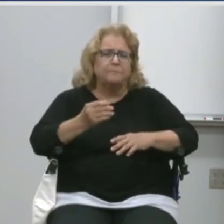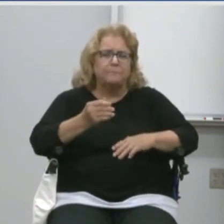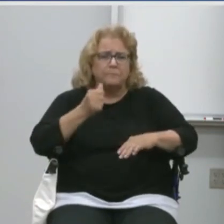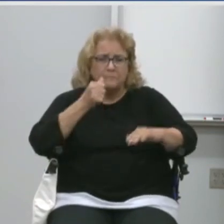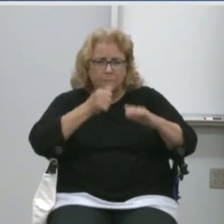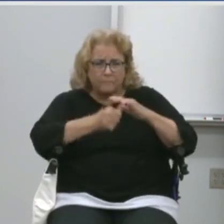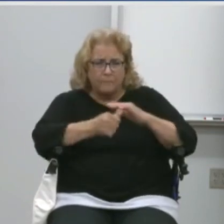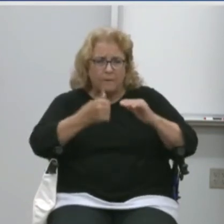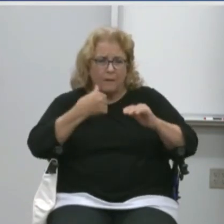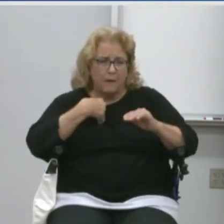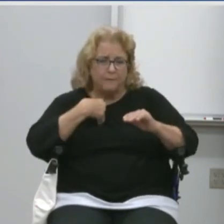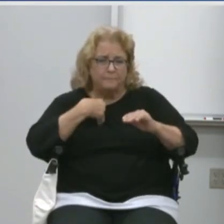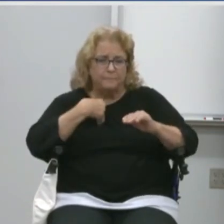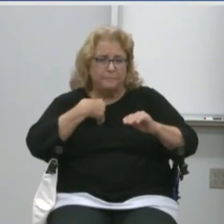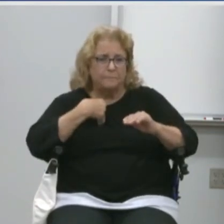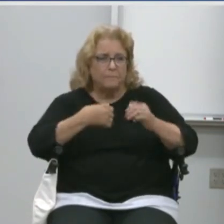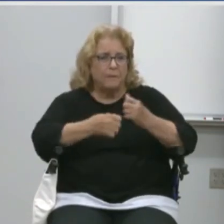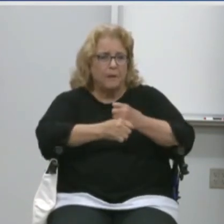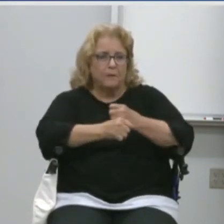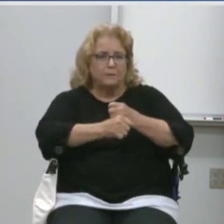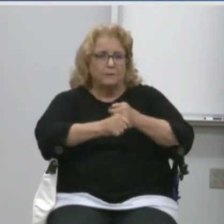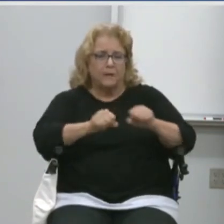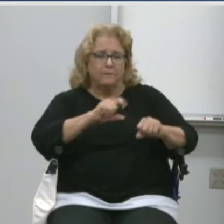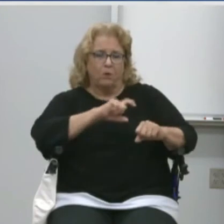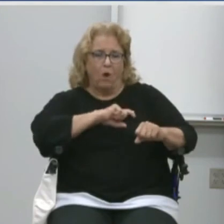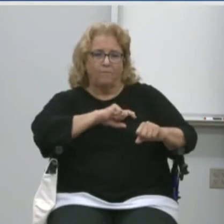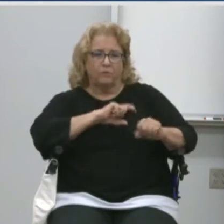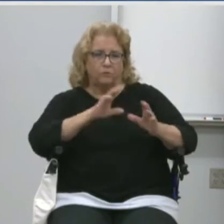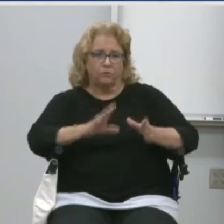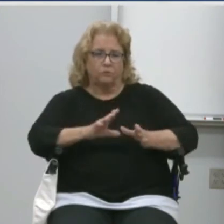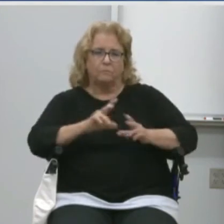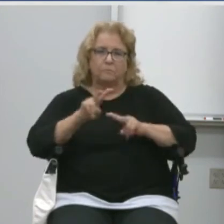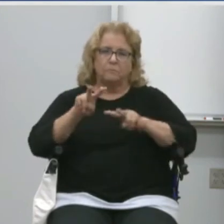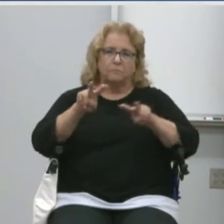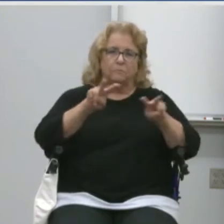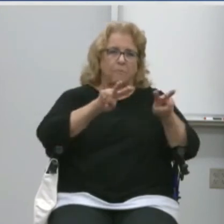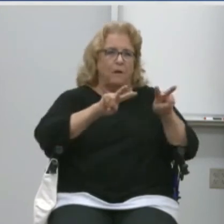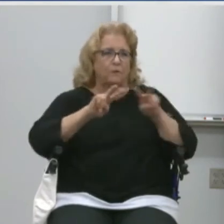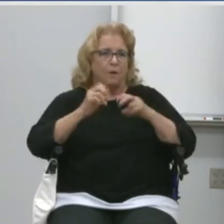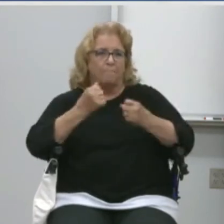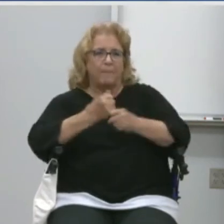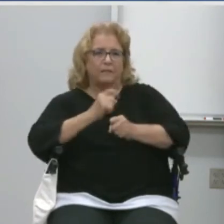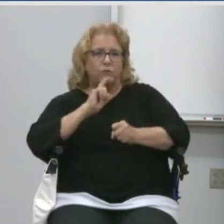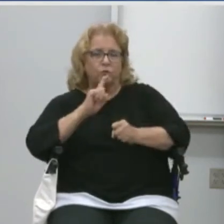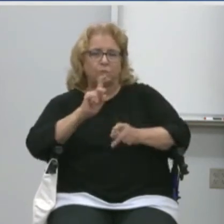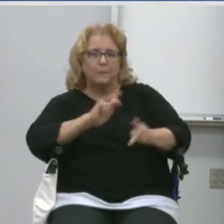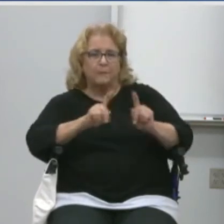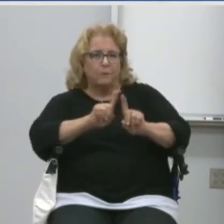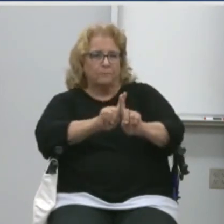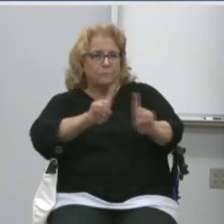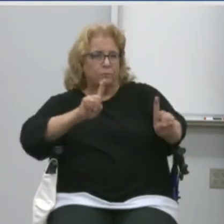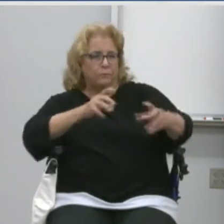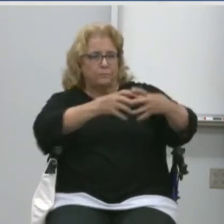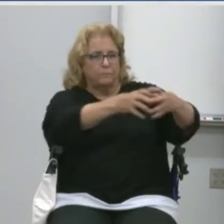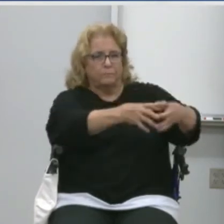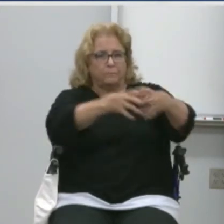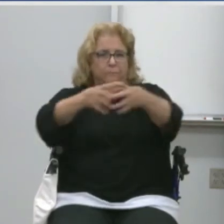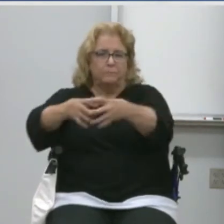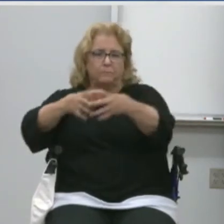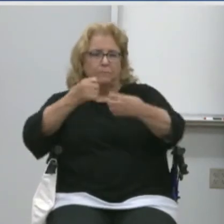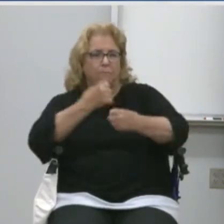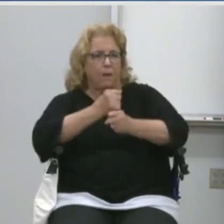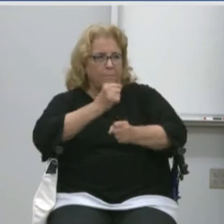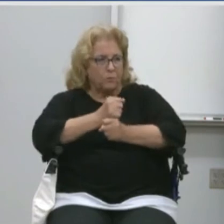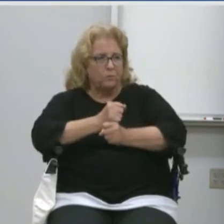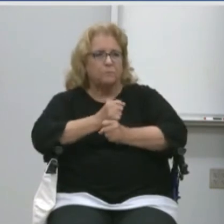shelter, having a designated safety officer to also monitor the social distancing, make sure that everyone is, you know, following proper hygiene,